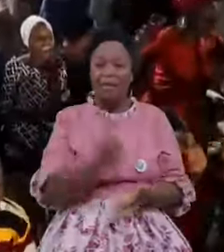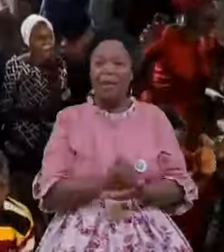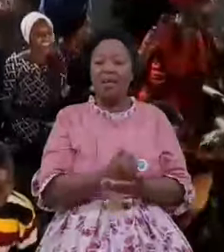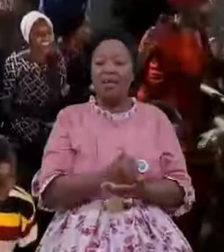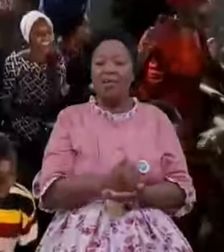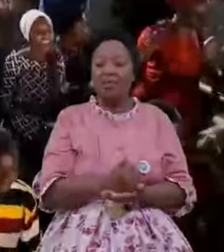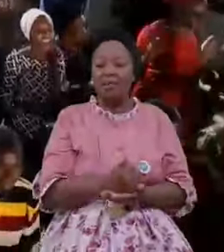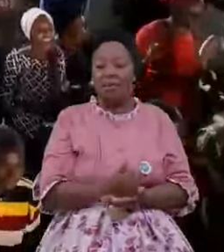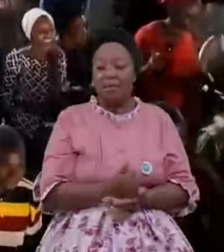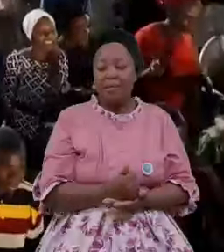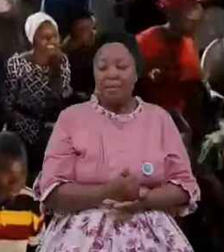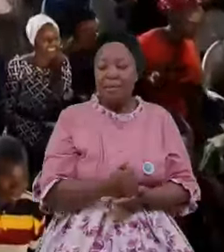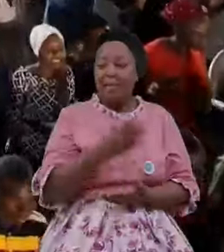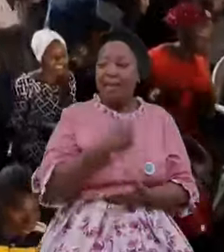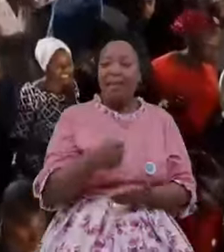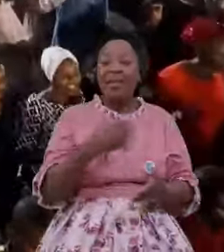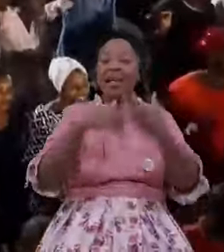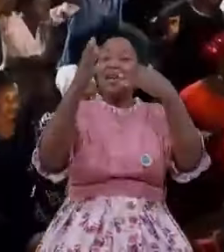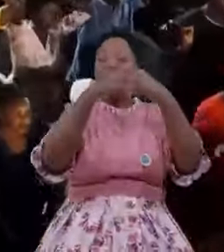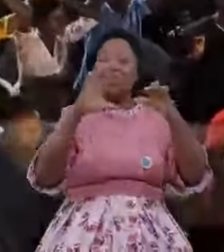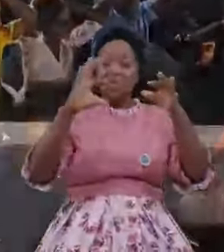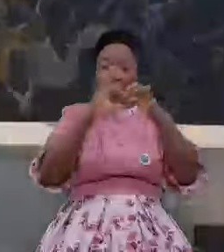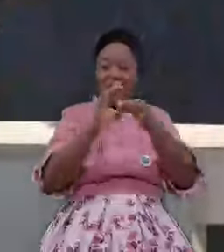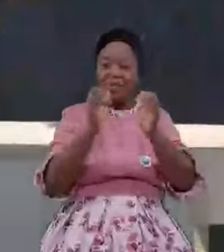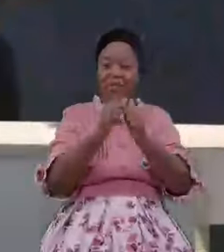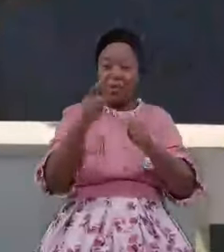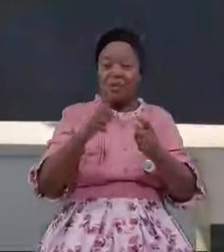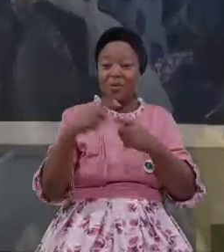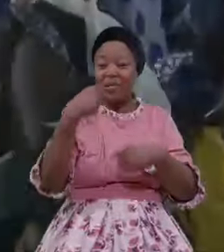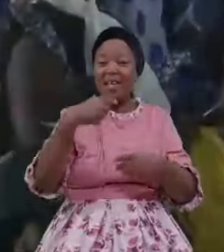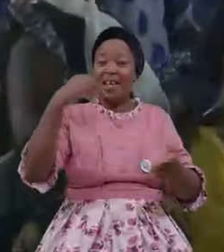and heaven unites with you to say, amen.